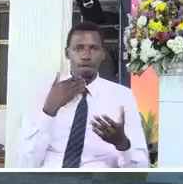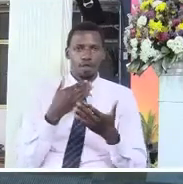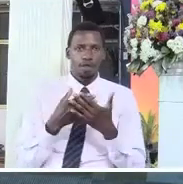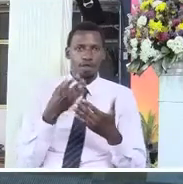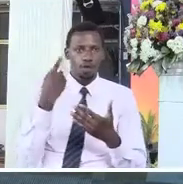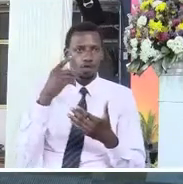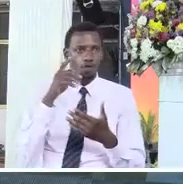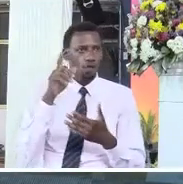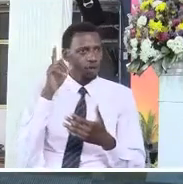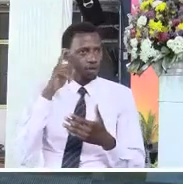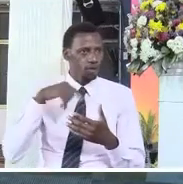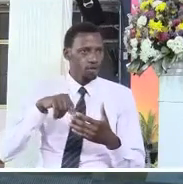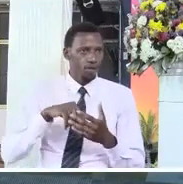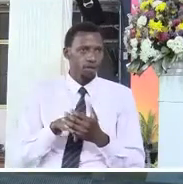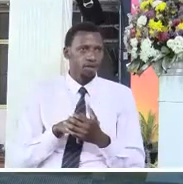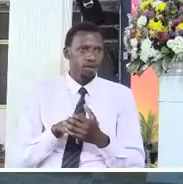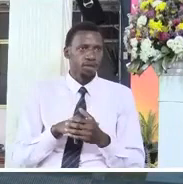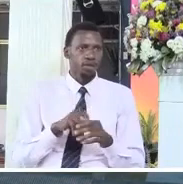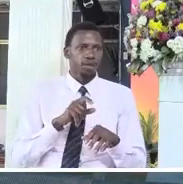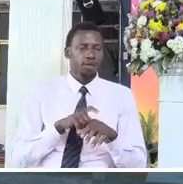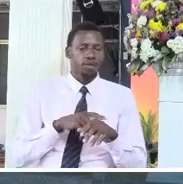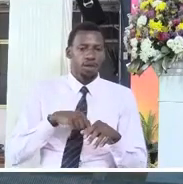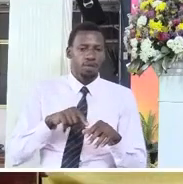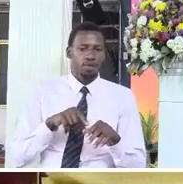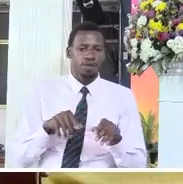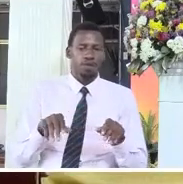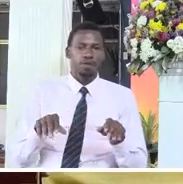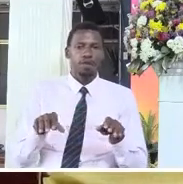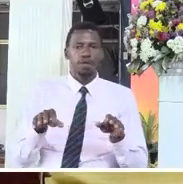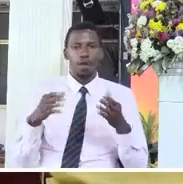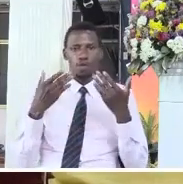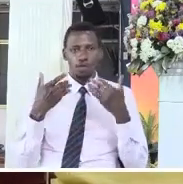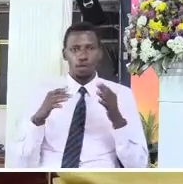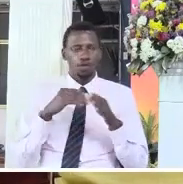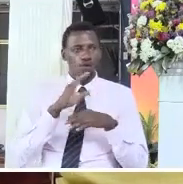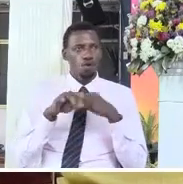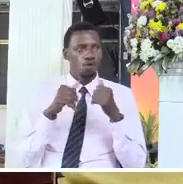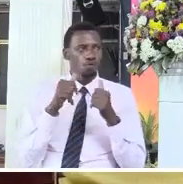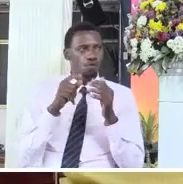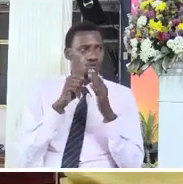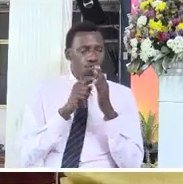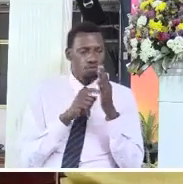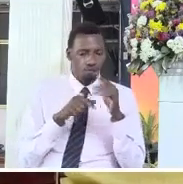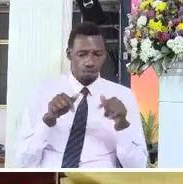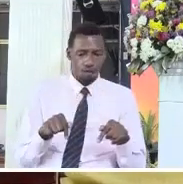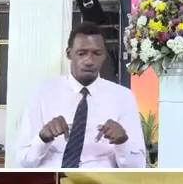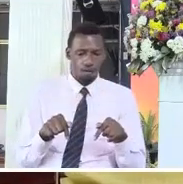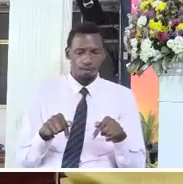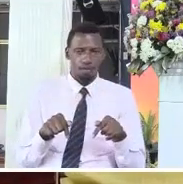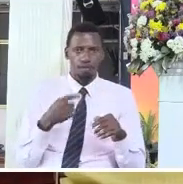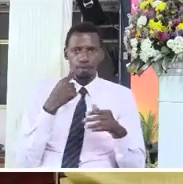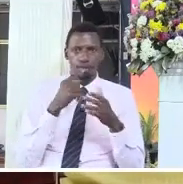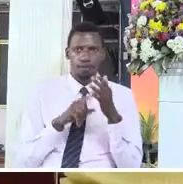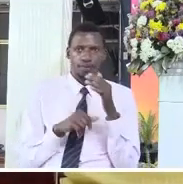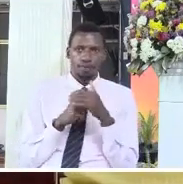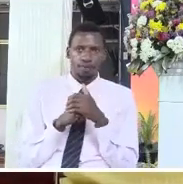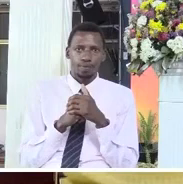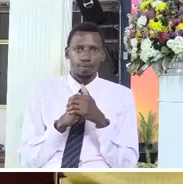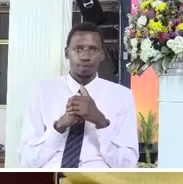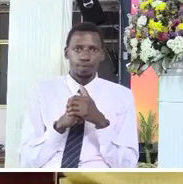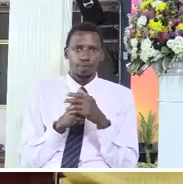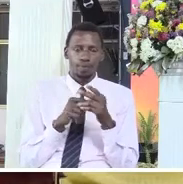us. As we close, all that we've been saying today would probably be summarized this way.